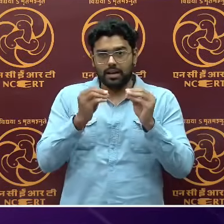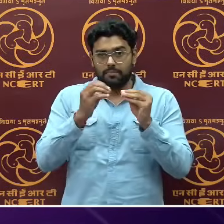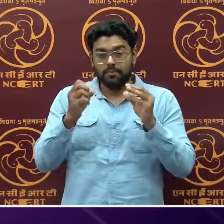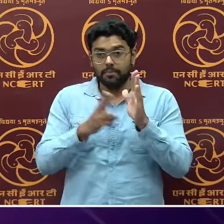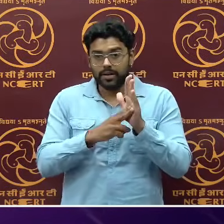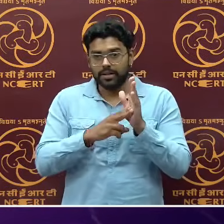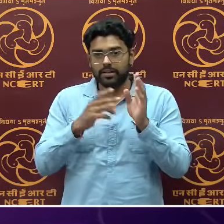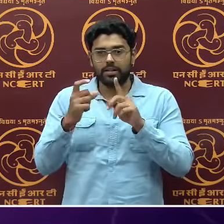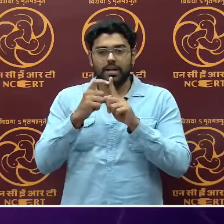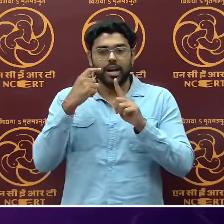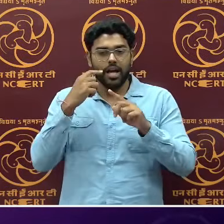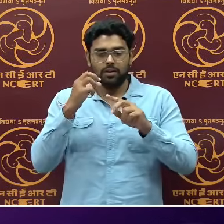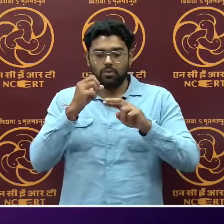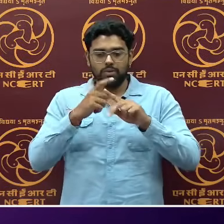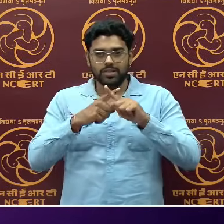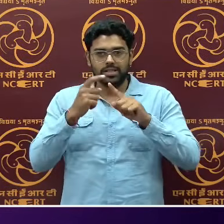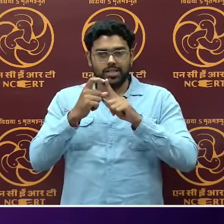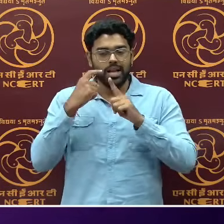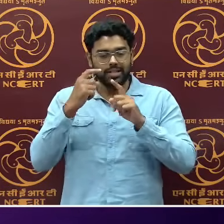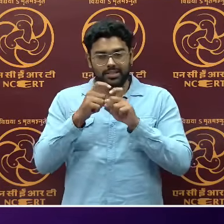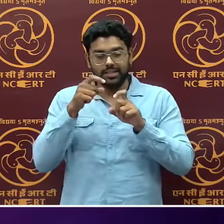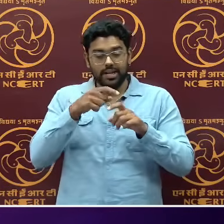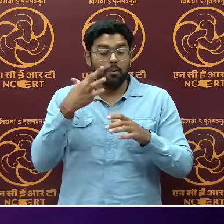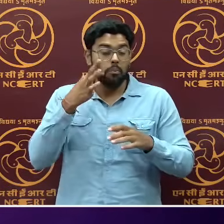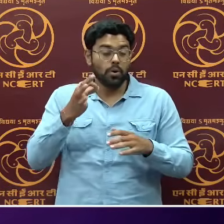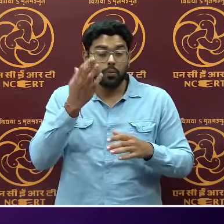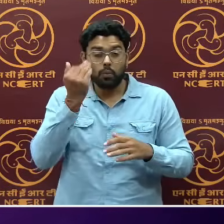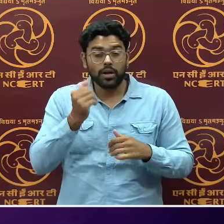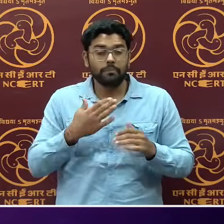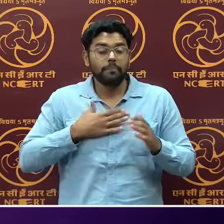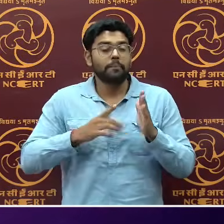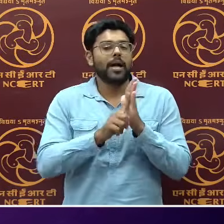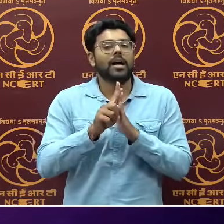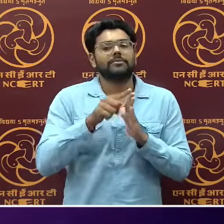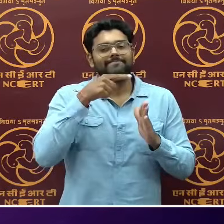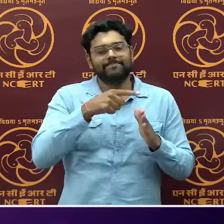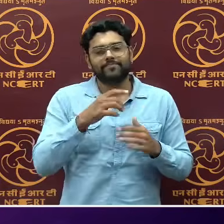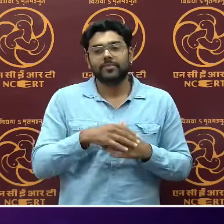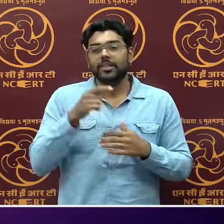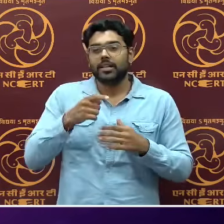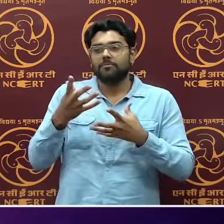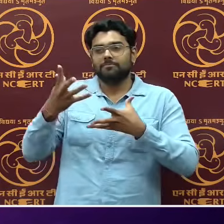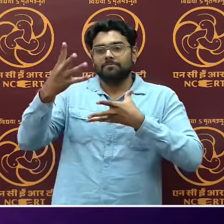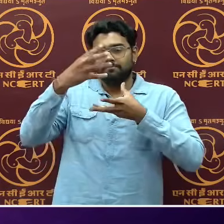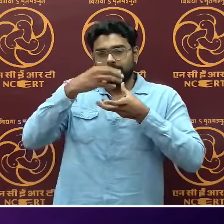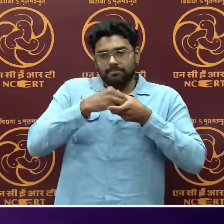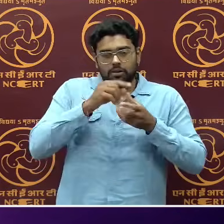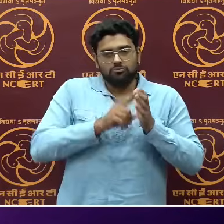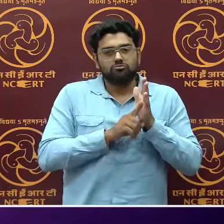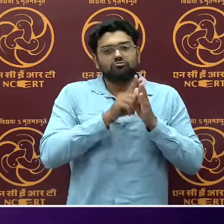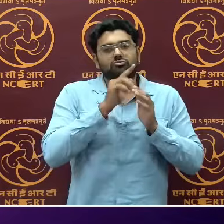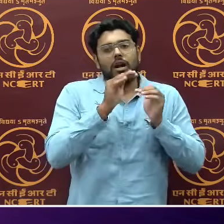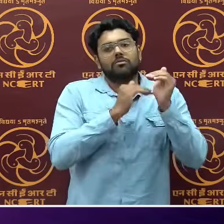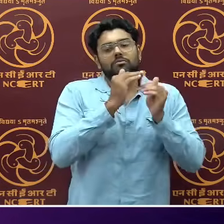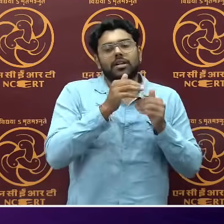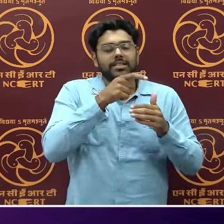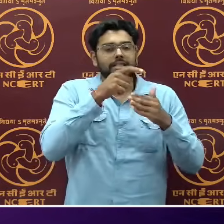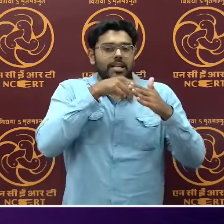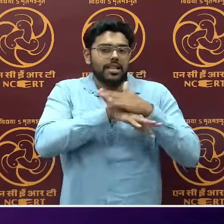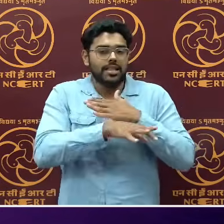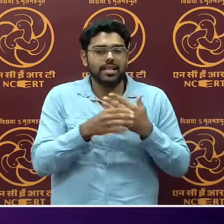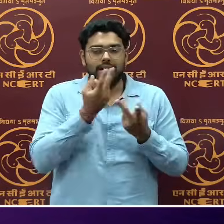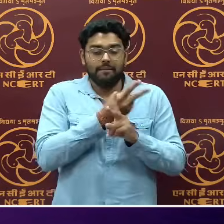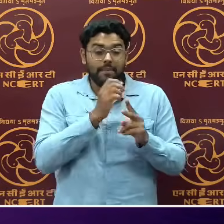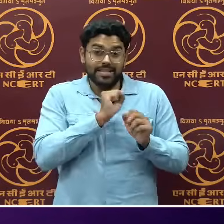plants. Plants use carbon dioxide gas to carry out the process of photosynthesis, wherein they are making food